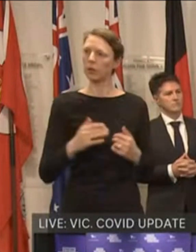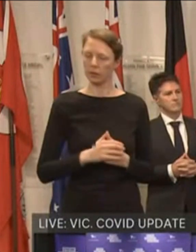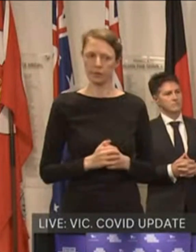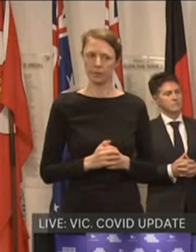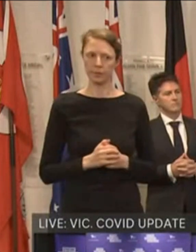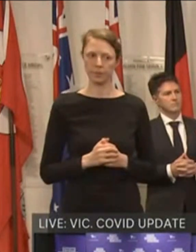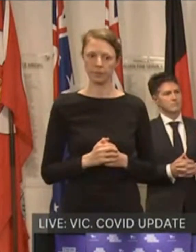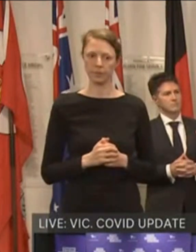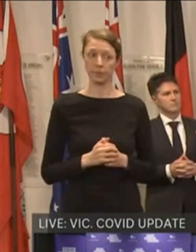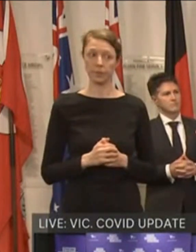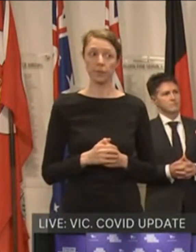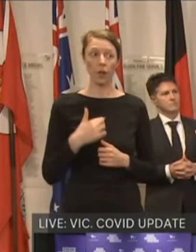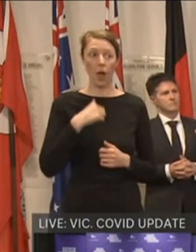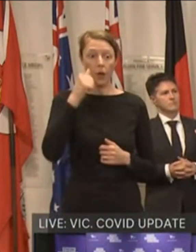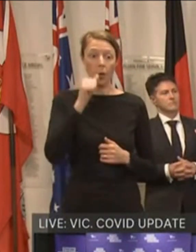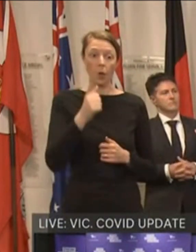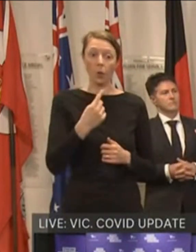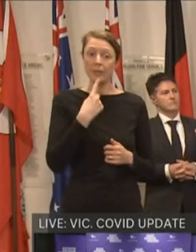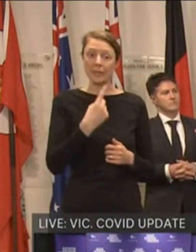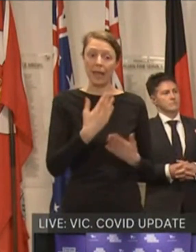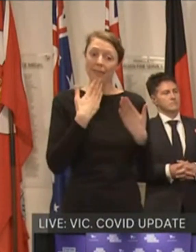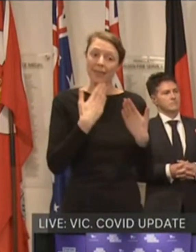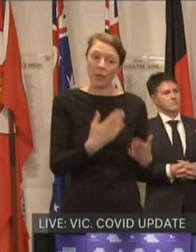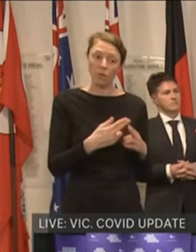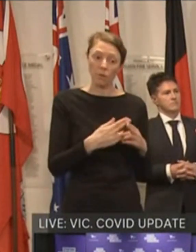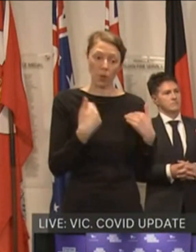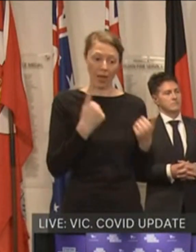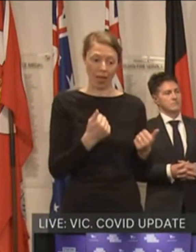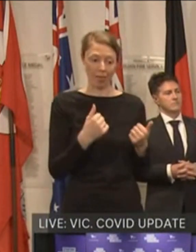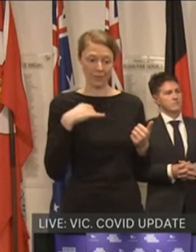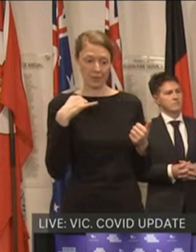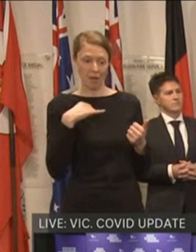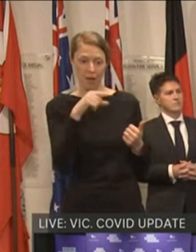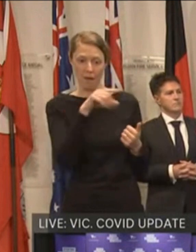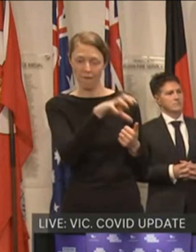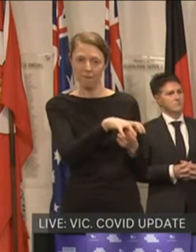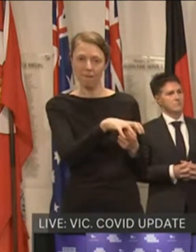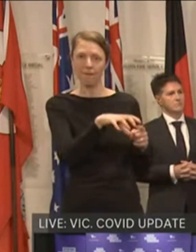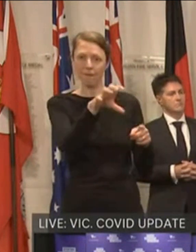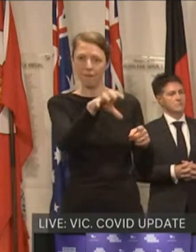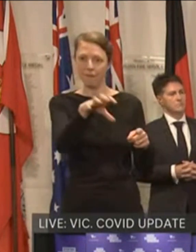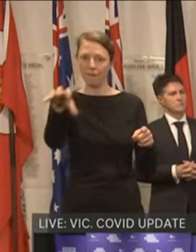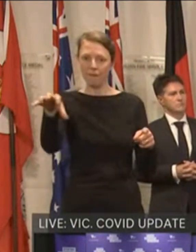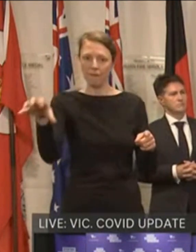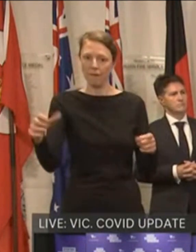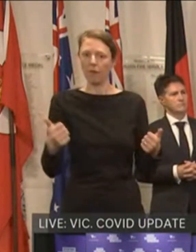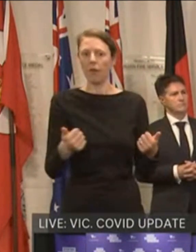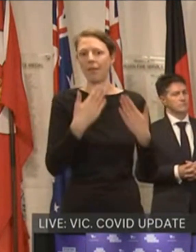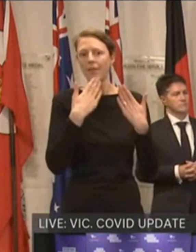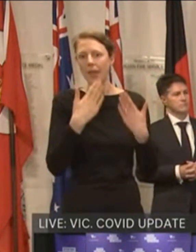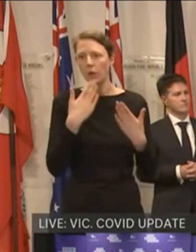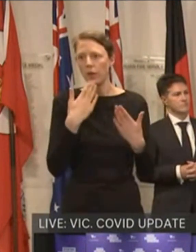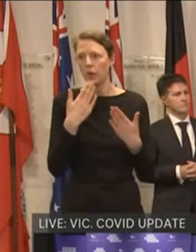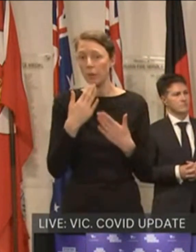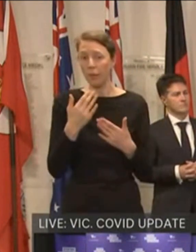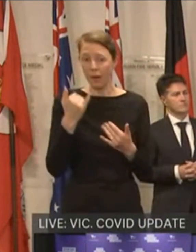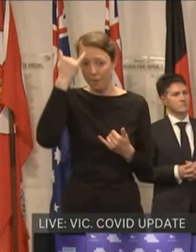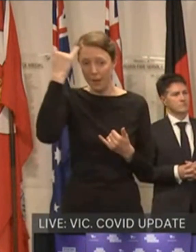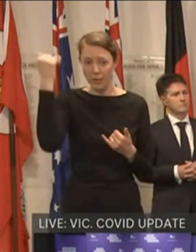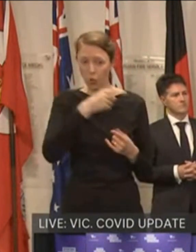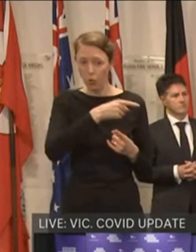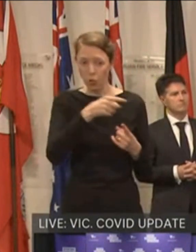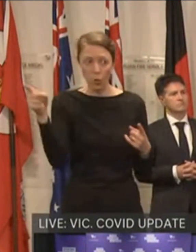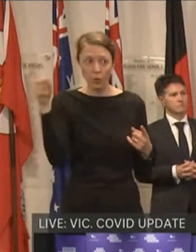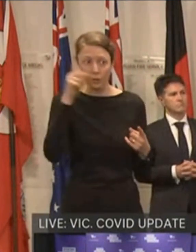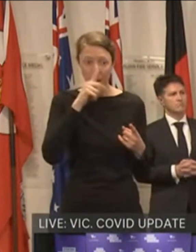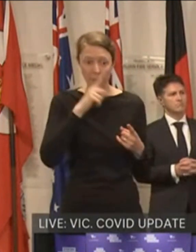all hands on deck to stop the spread. Everybody's doing their bit, and so that's why it makes us feel like we have to do our bit as well.